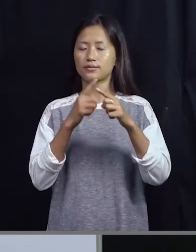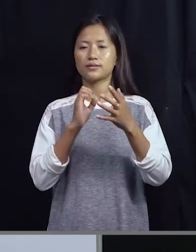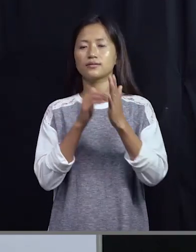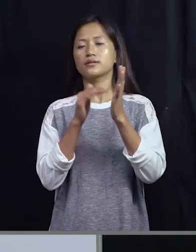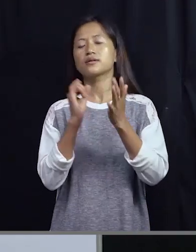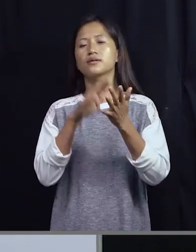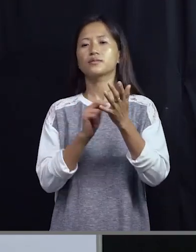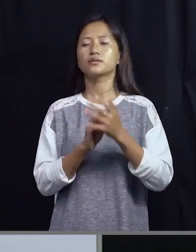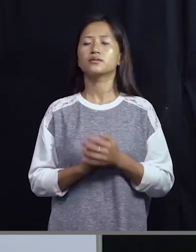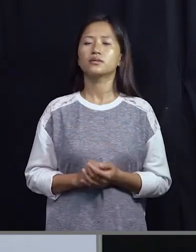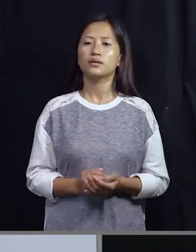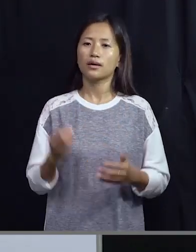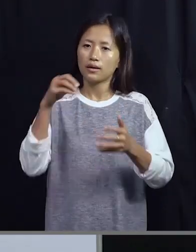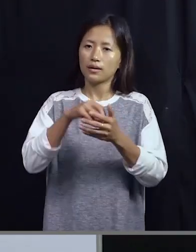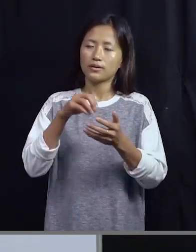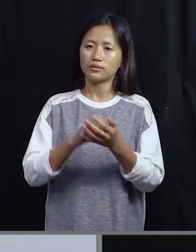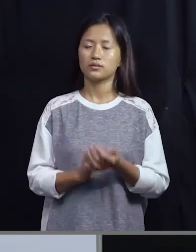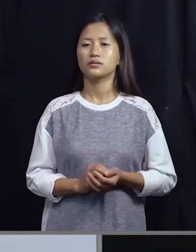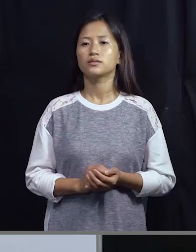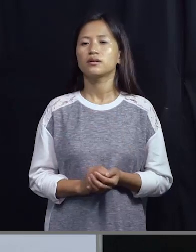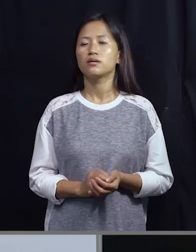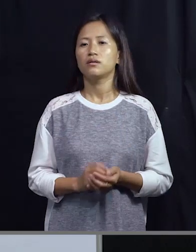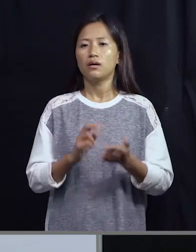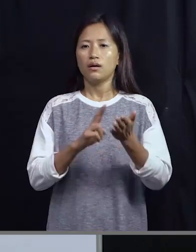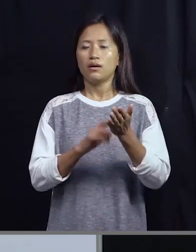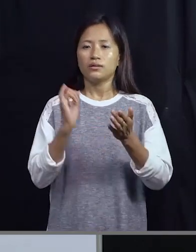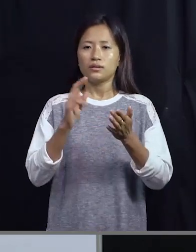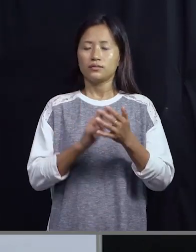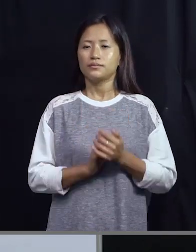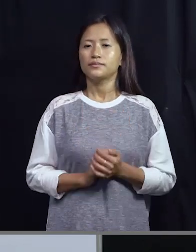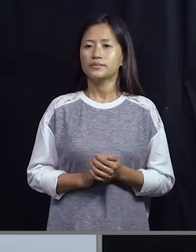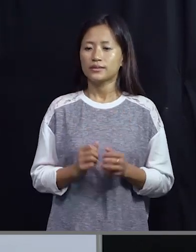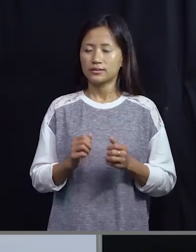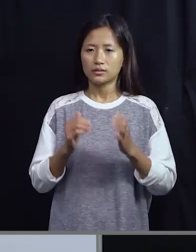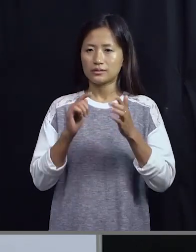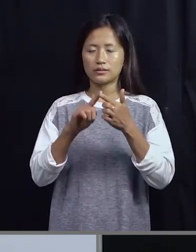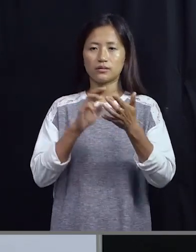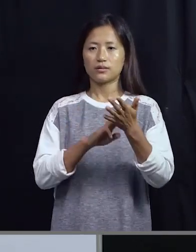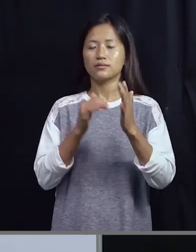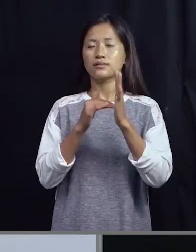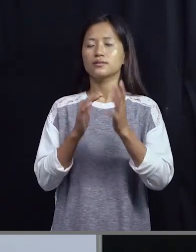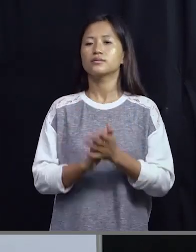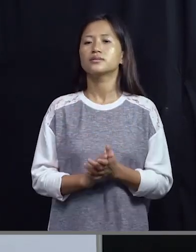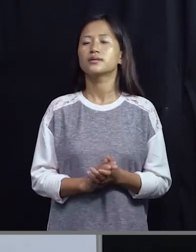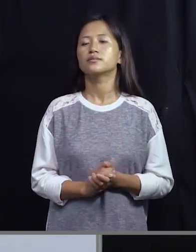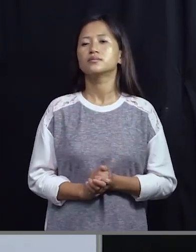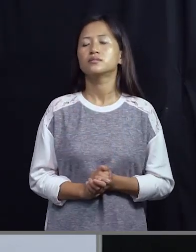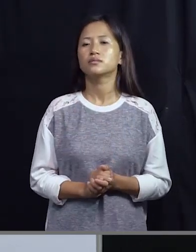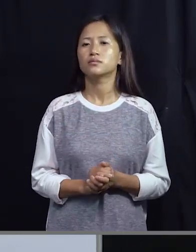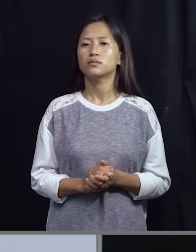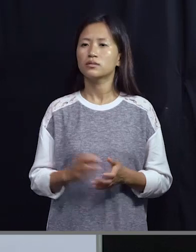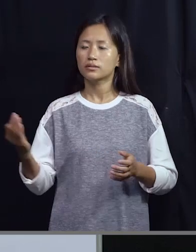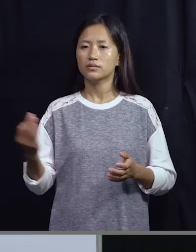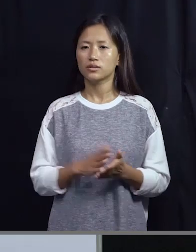for adding nucleotides to, or is the enzyme which is responsible for synthesizing the